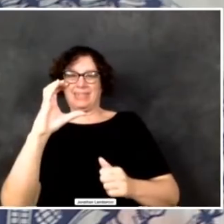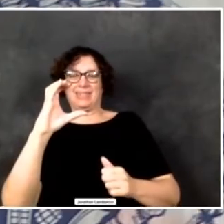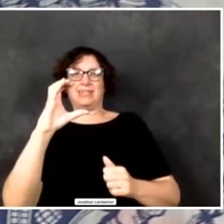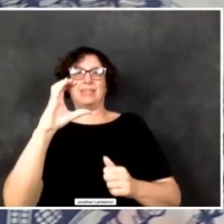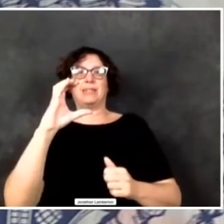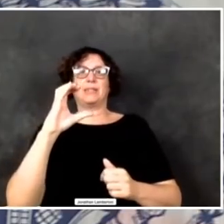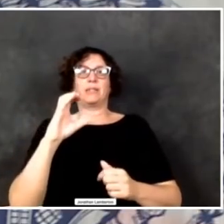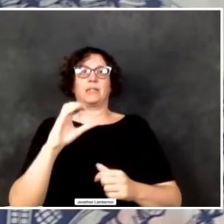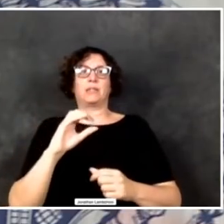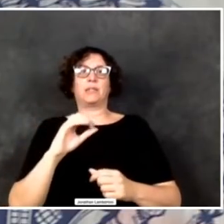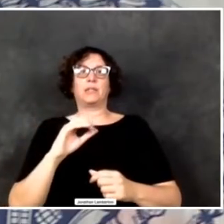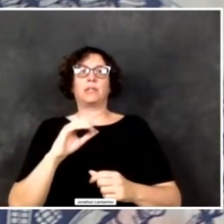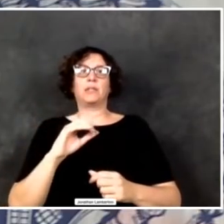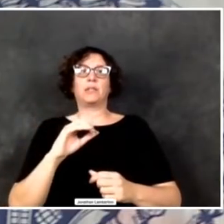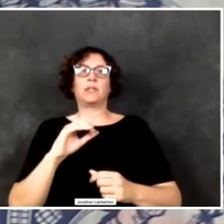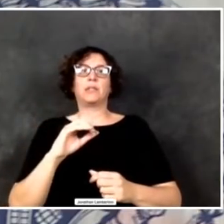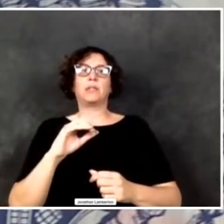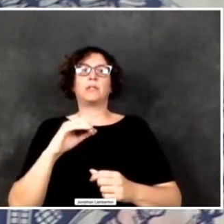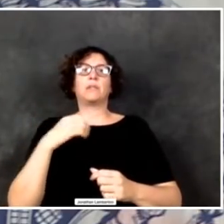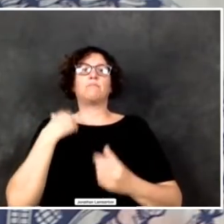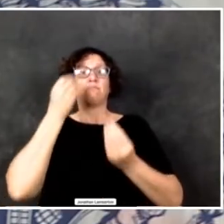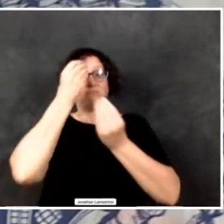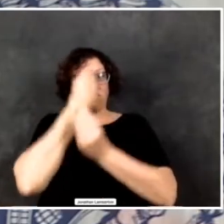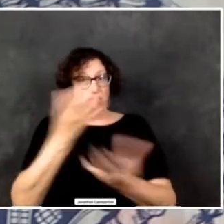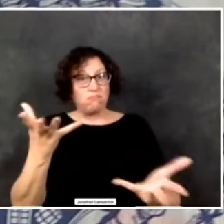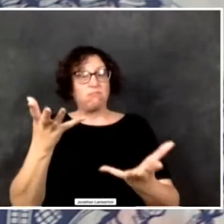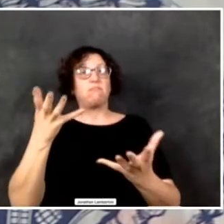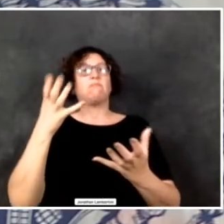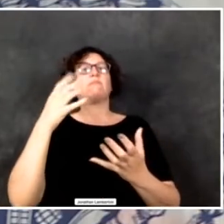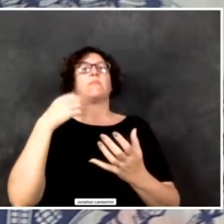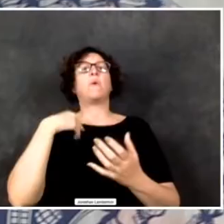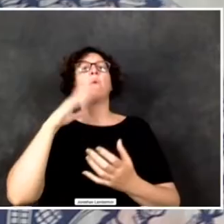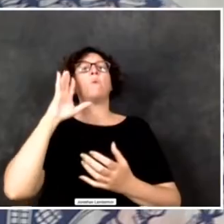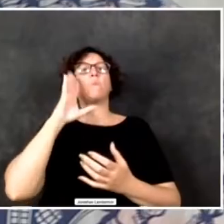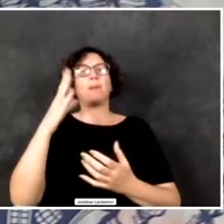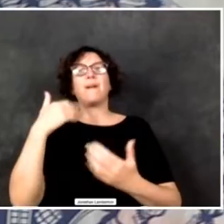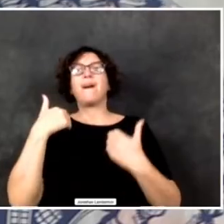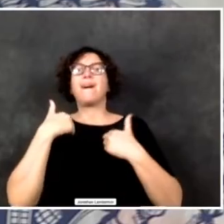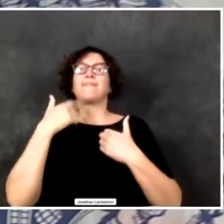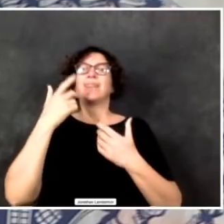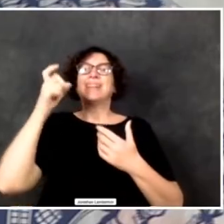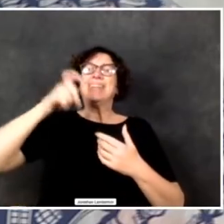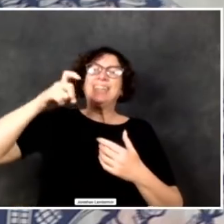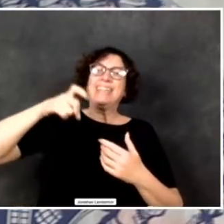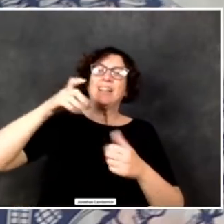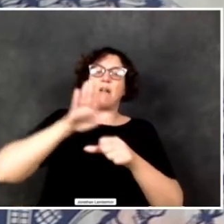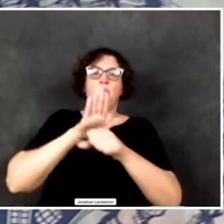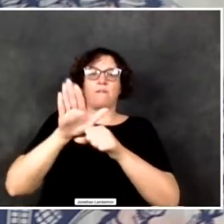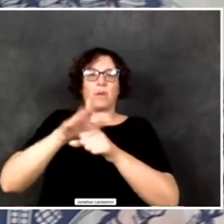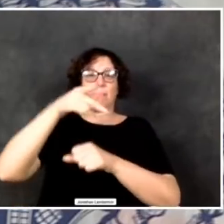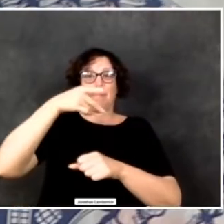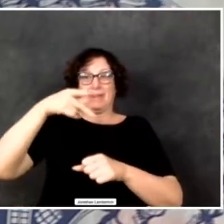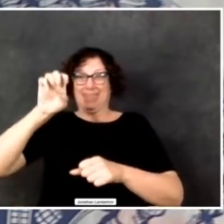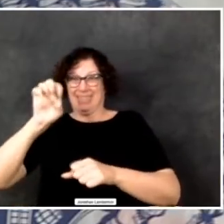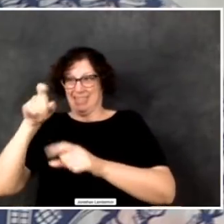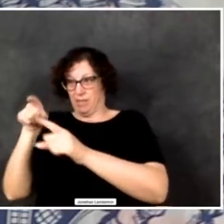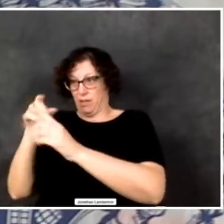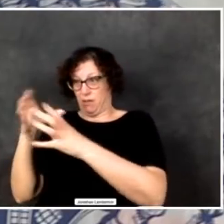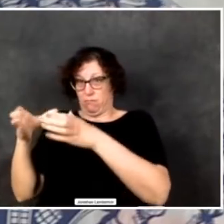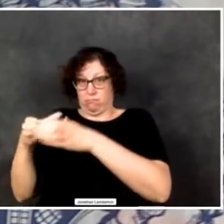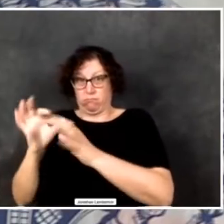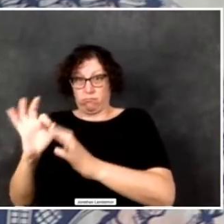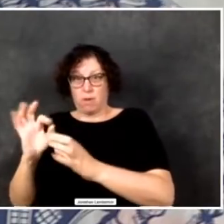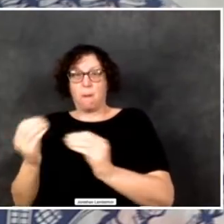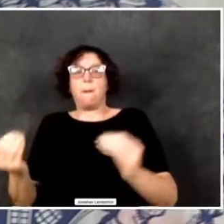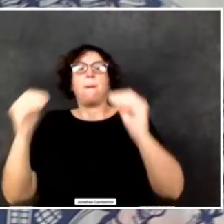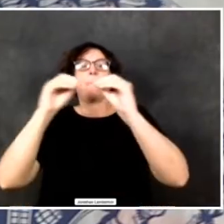is we will need the PPE supply to be secure, and we'll need the testing capacity to be secure. That